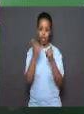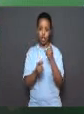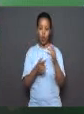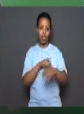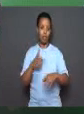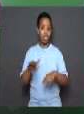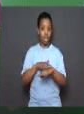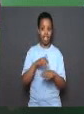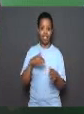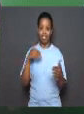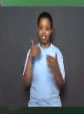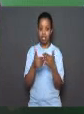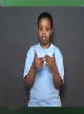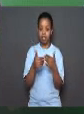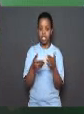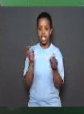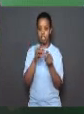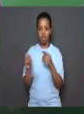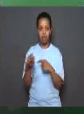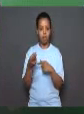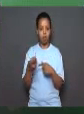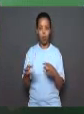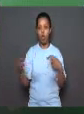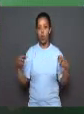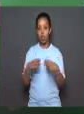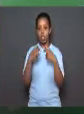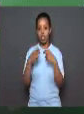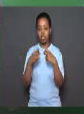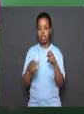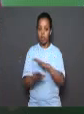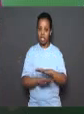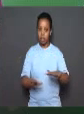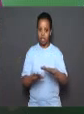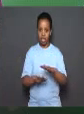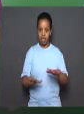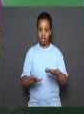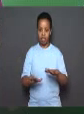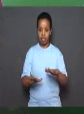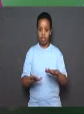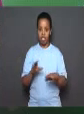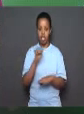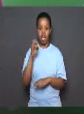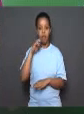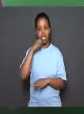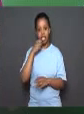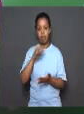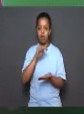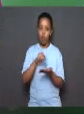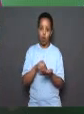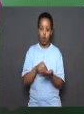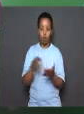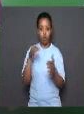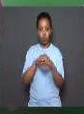the increased number of collisions between substrate and enzyme